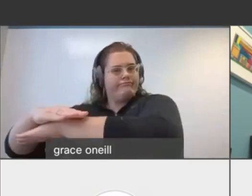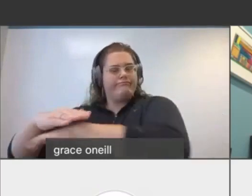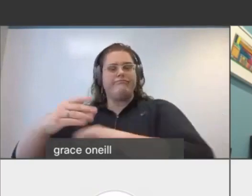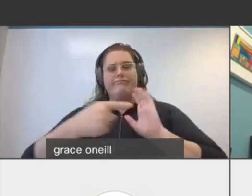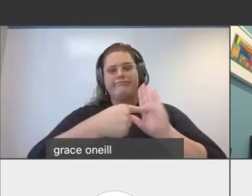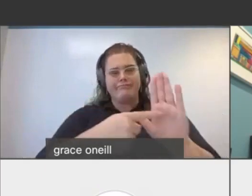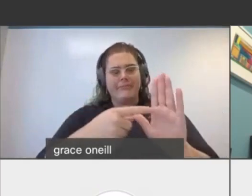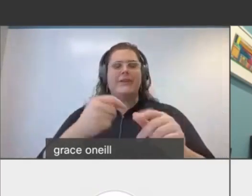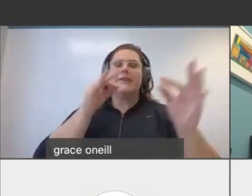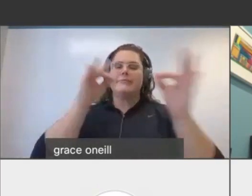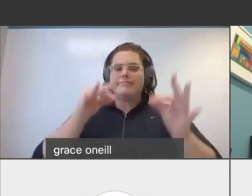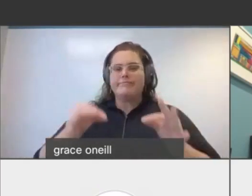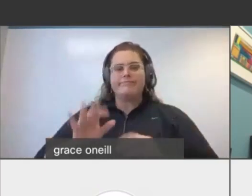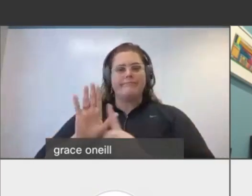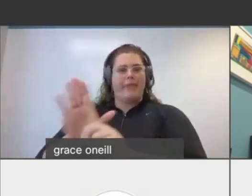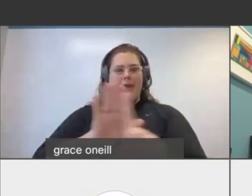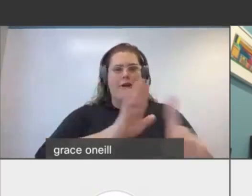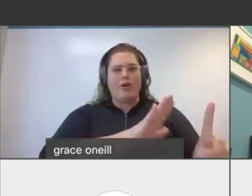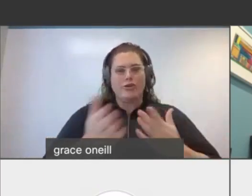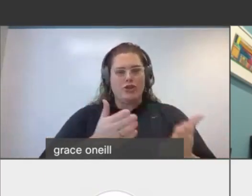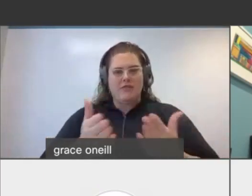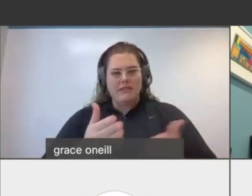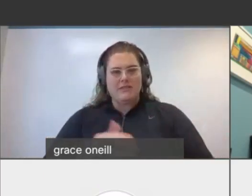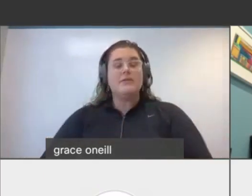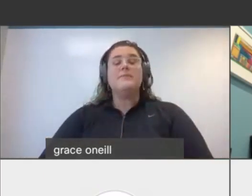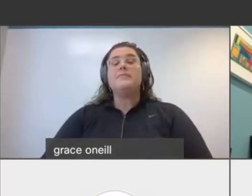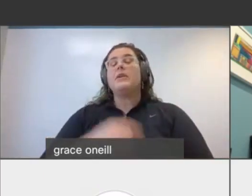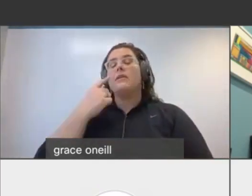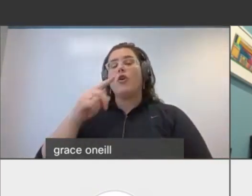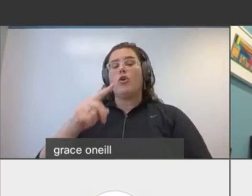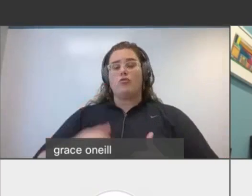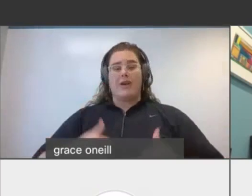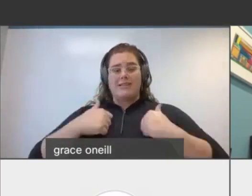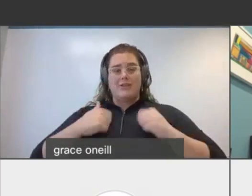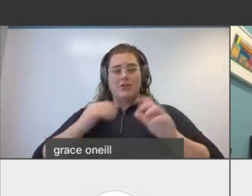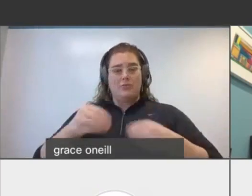In terms of residential providers,